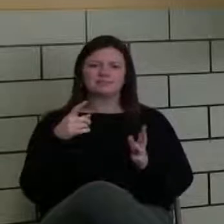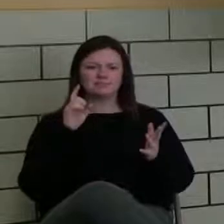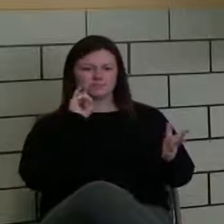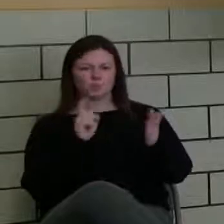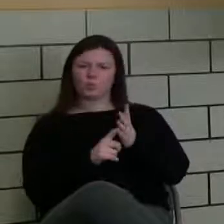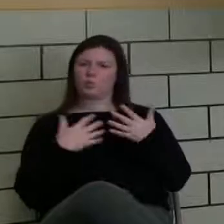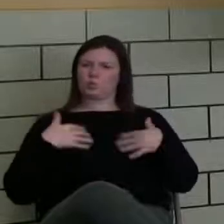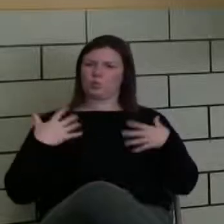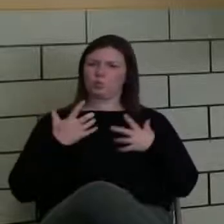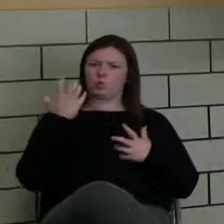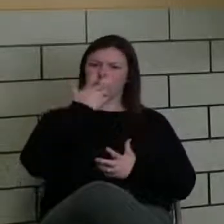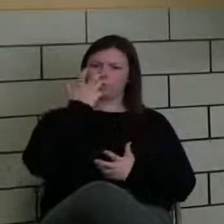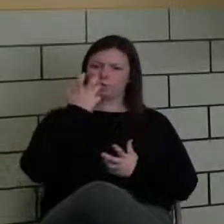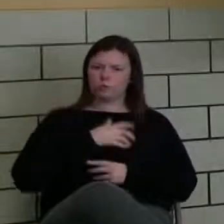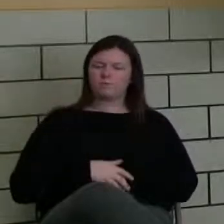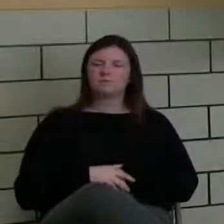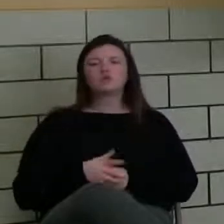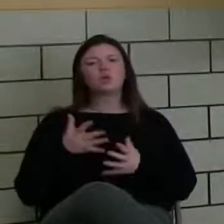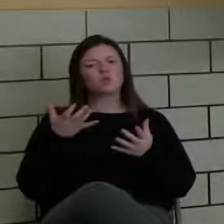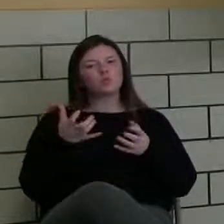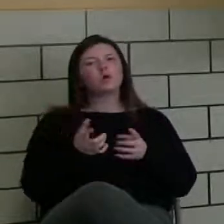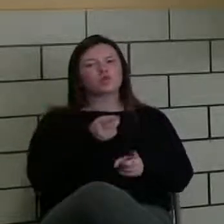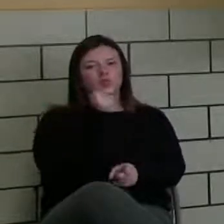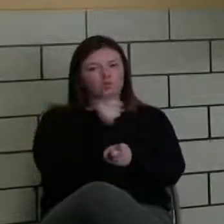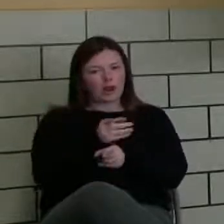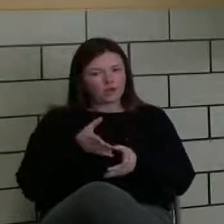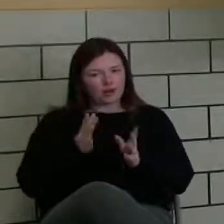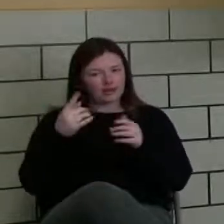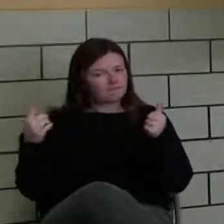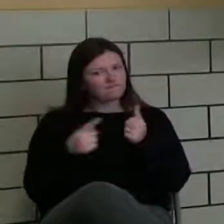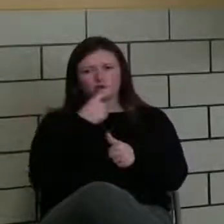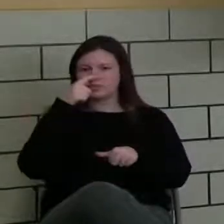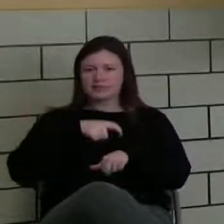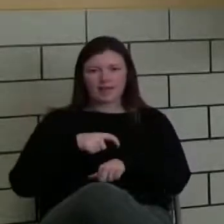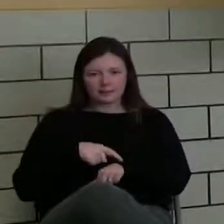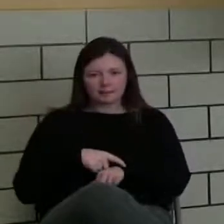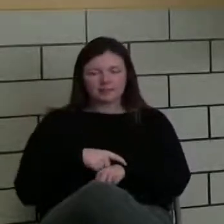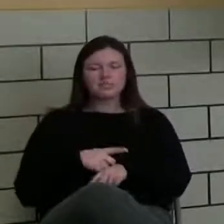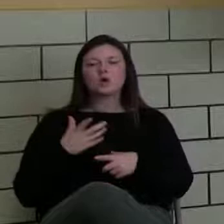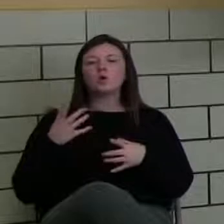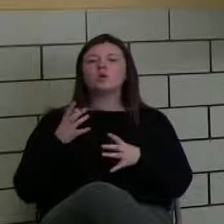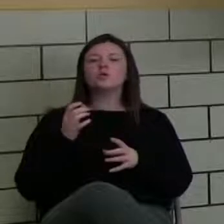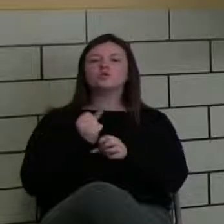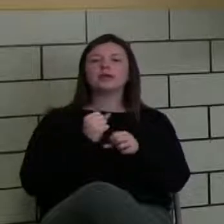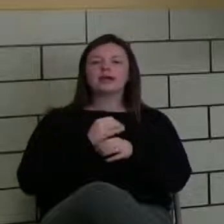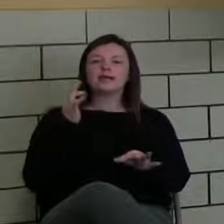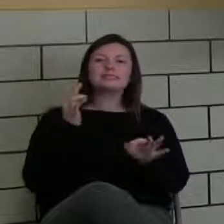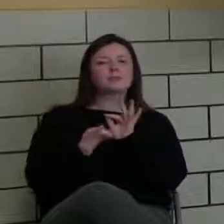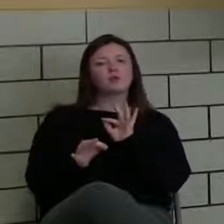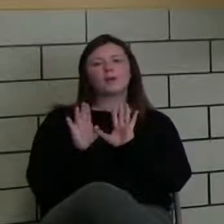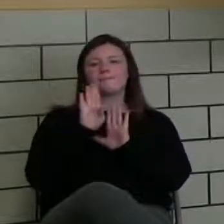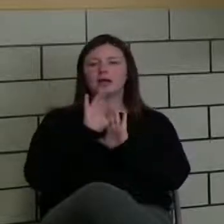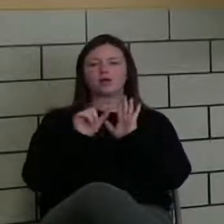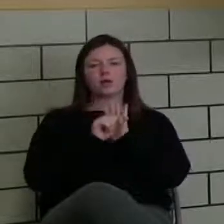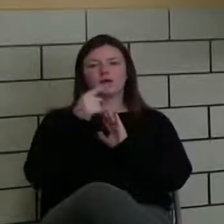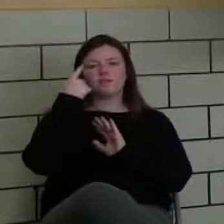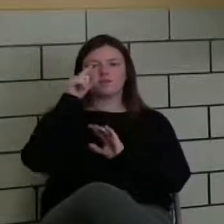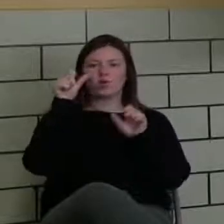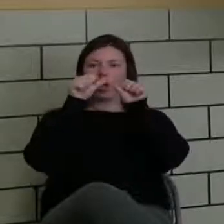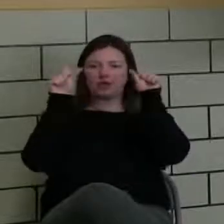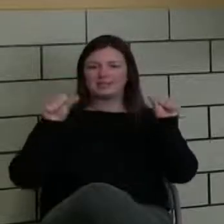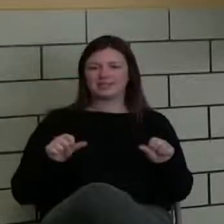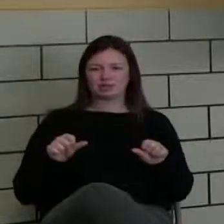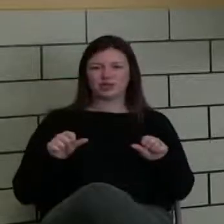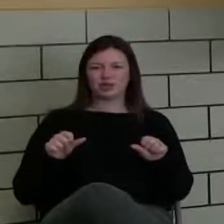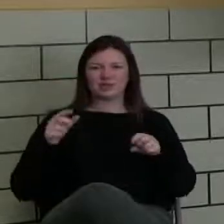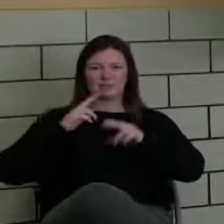this right the first time, that this is a simple sort of almost backdrop to that architecture that is so elegant and